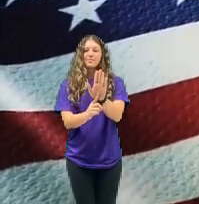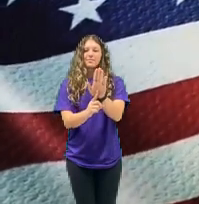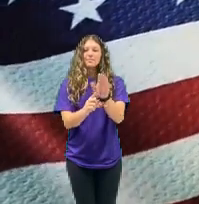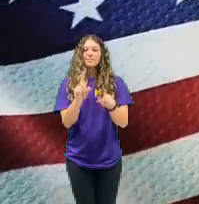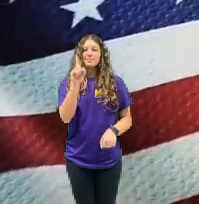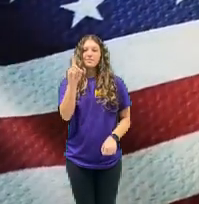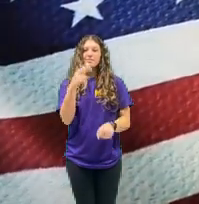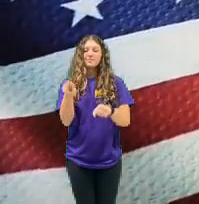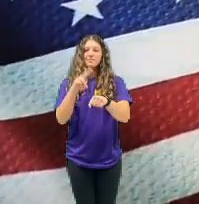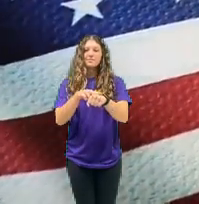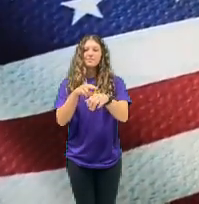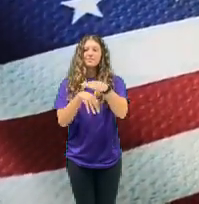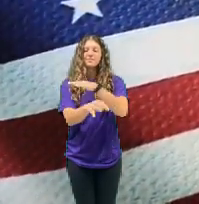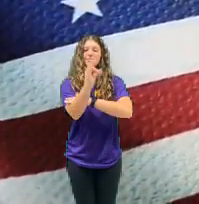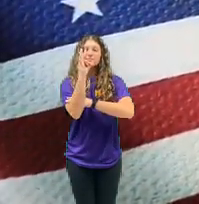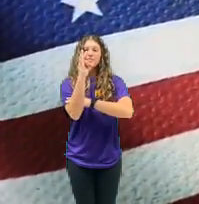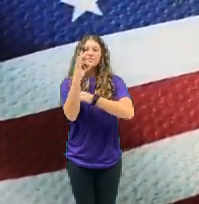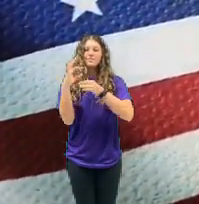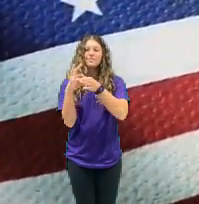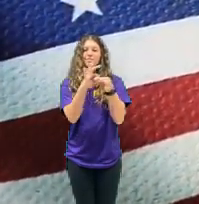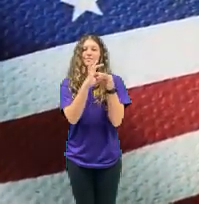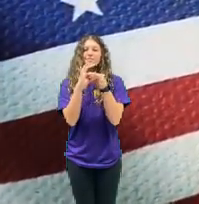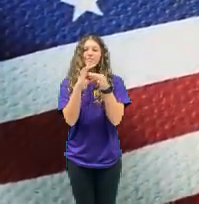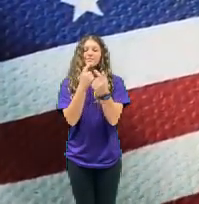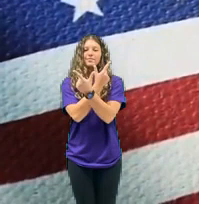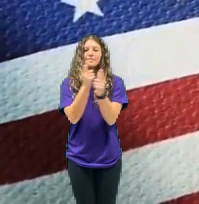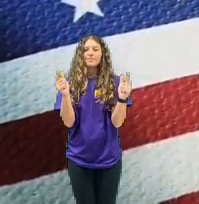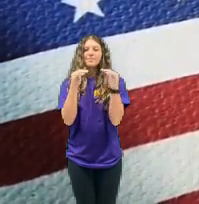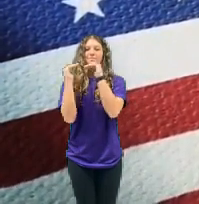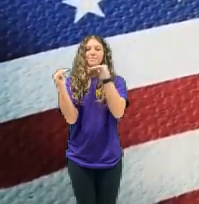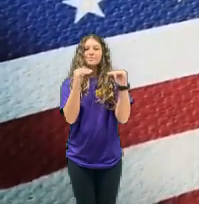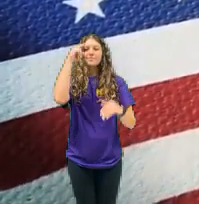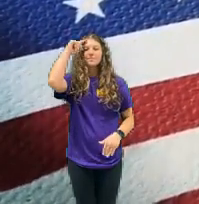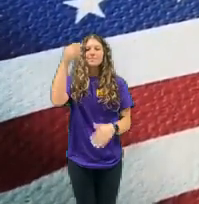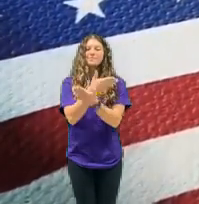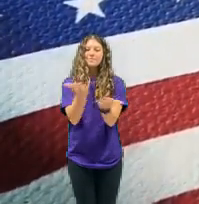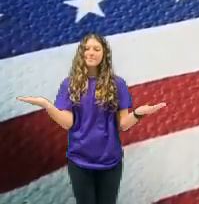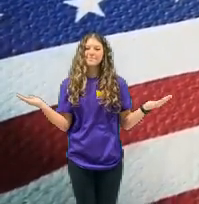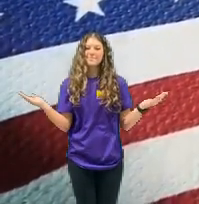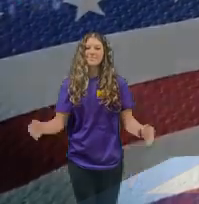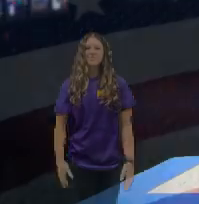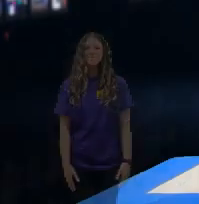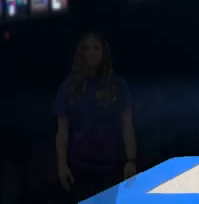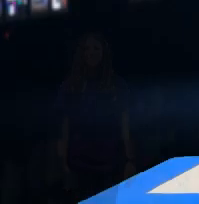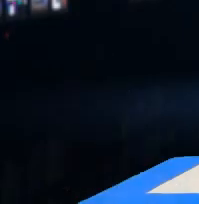for which it stands, one nation, under God, indivisible, with liberty and justice for all.